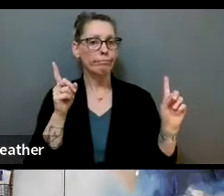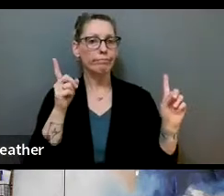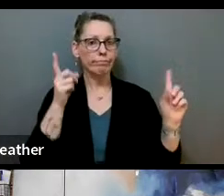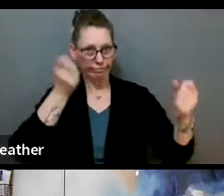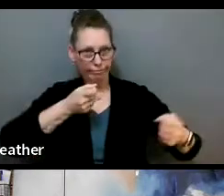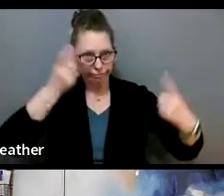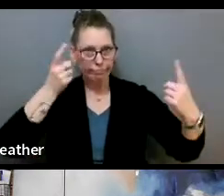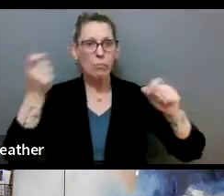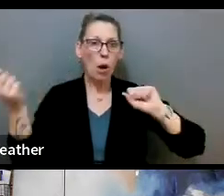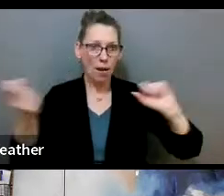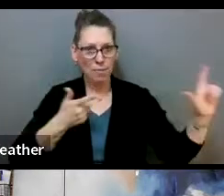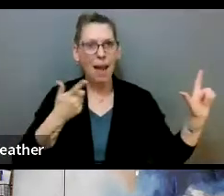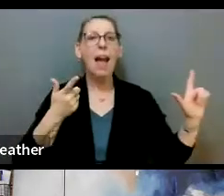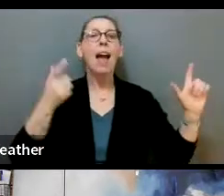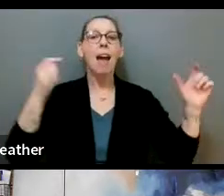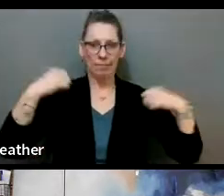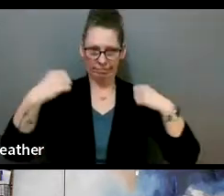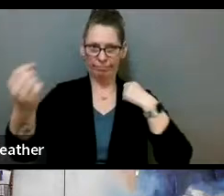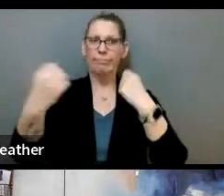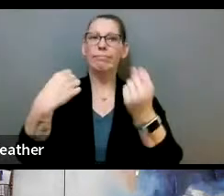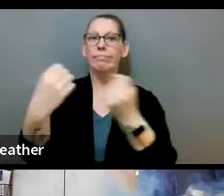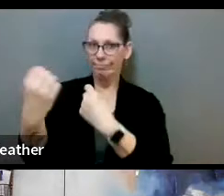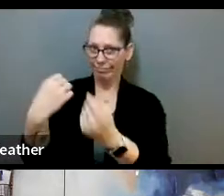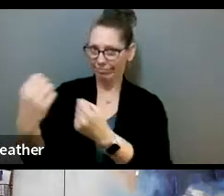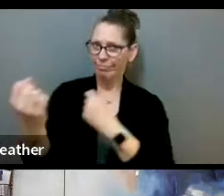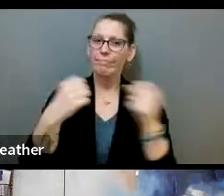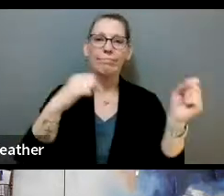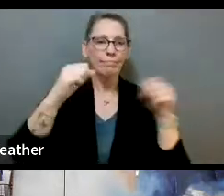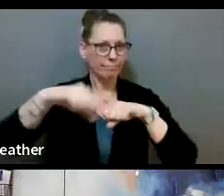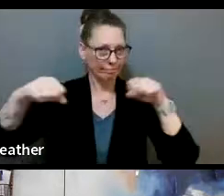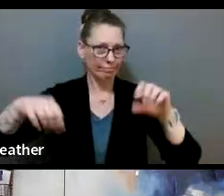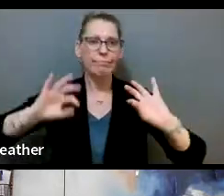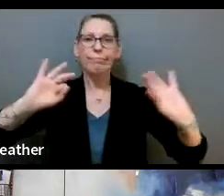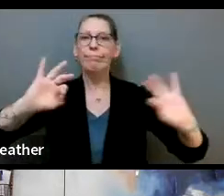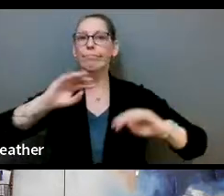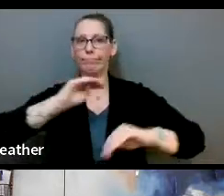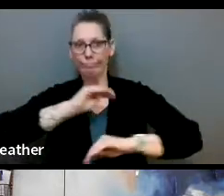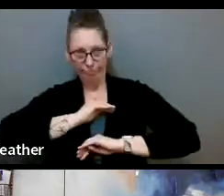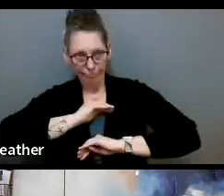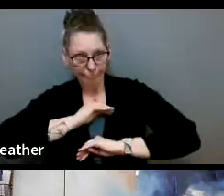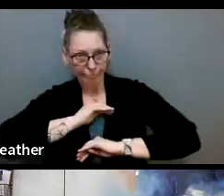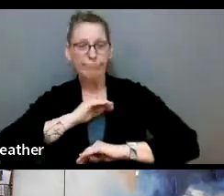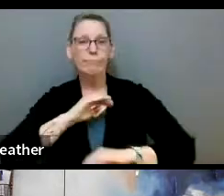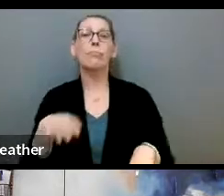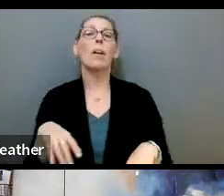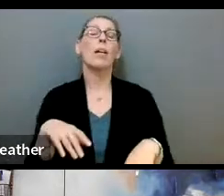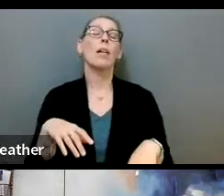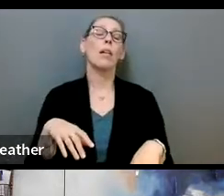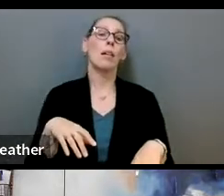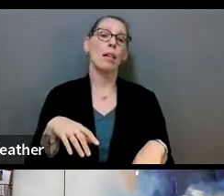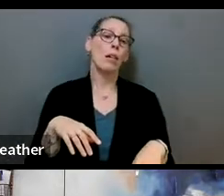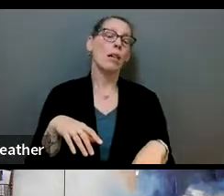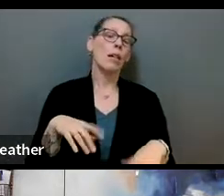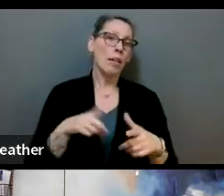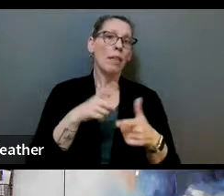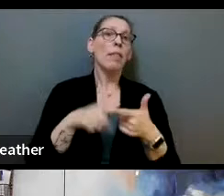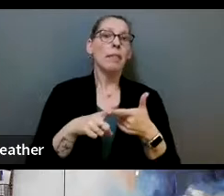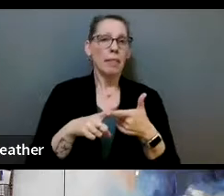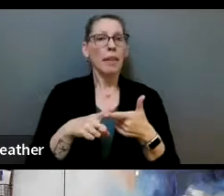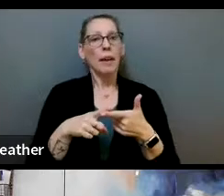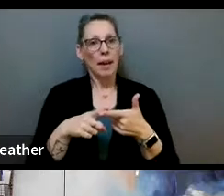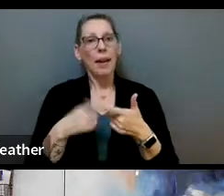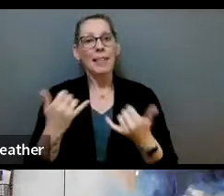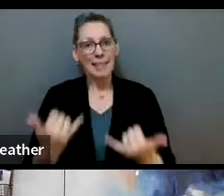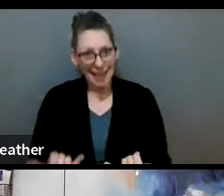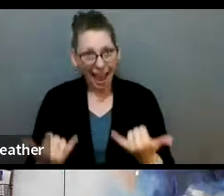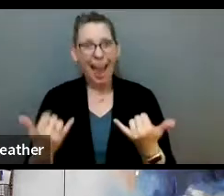understanding. Everybody is nodding their head yes, this is sufficient. And so we are steaming